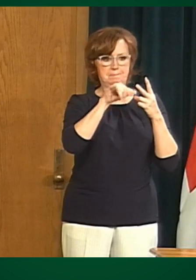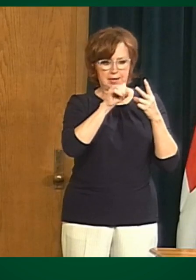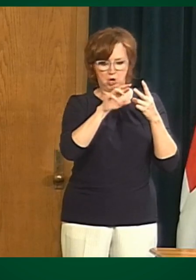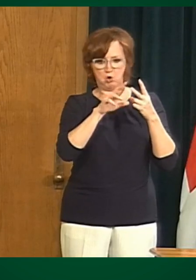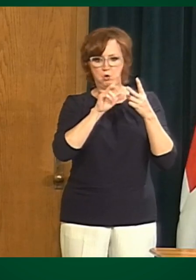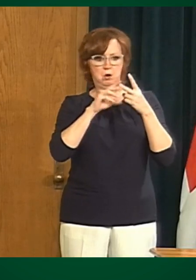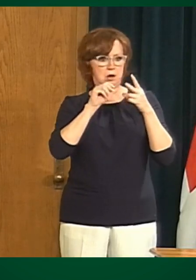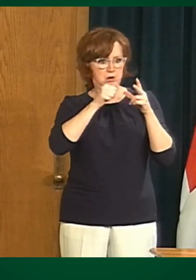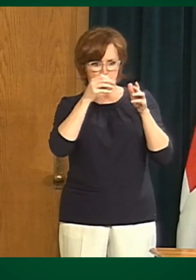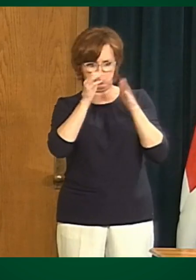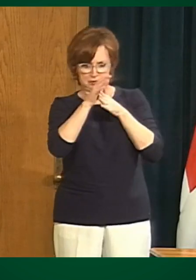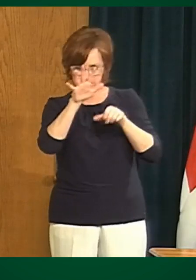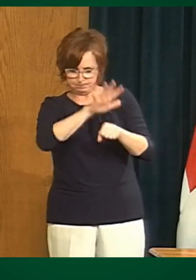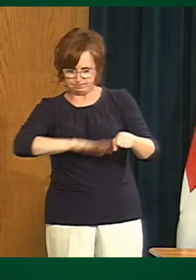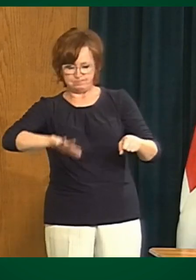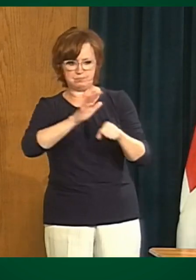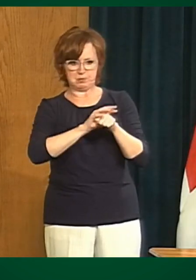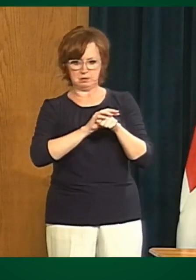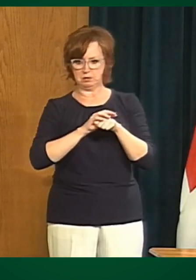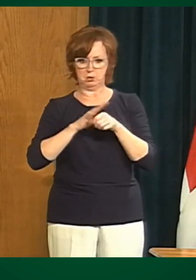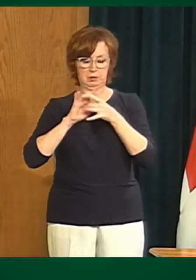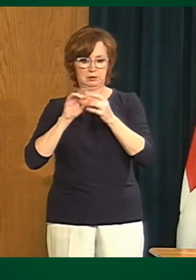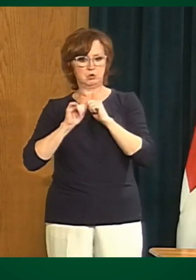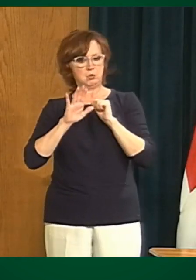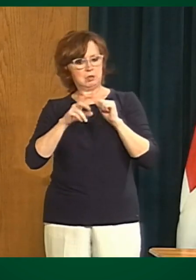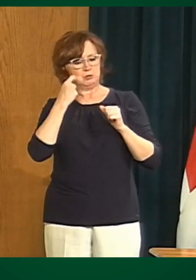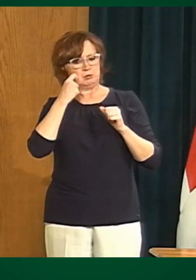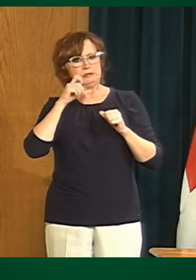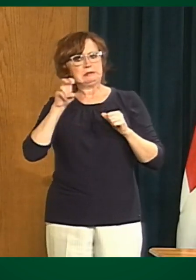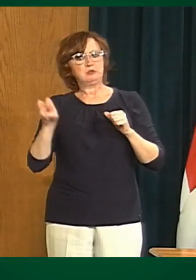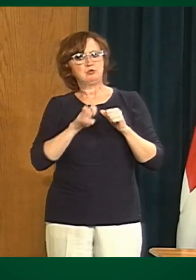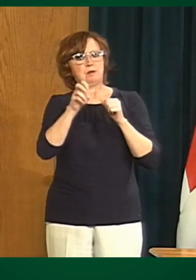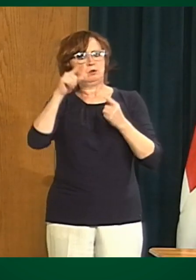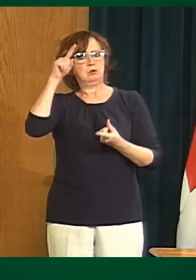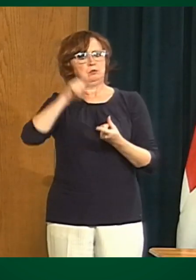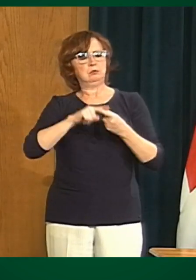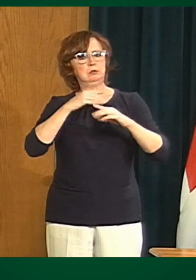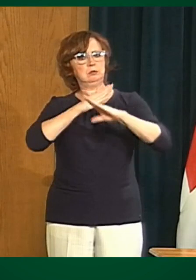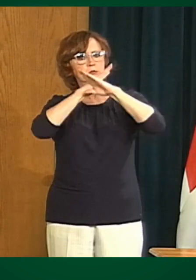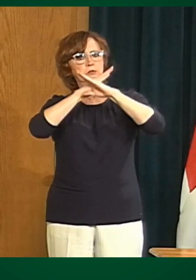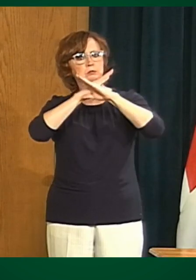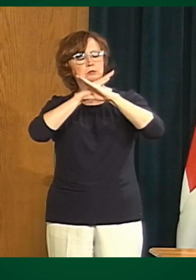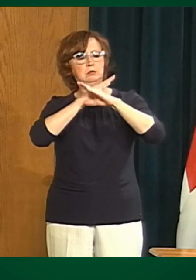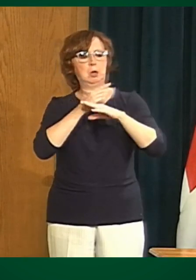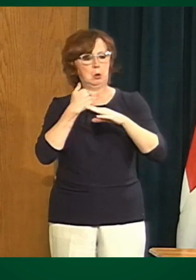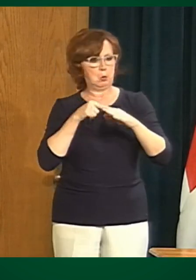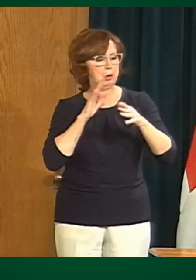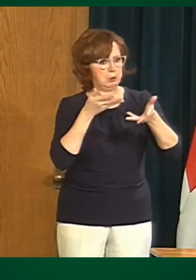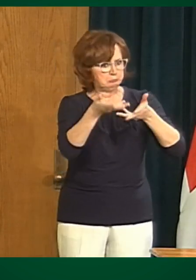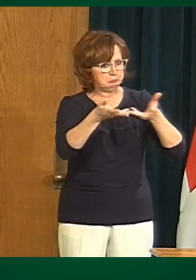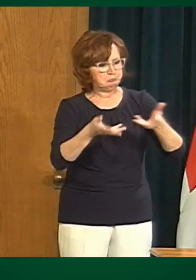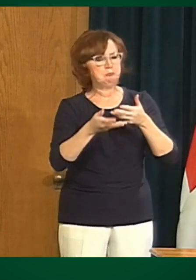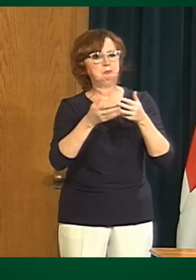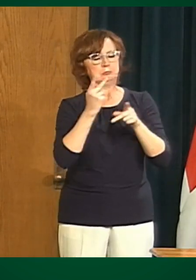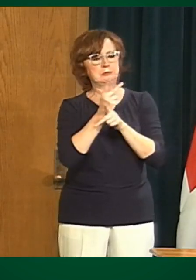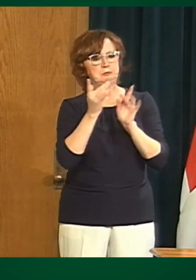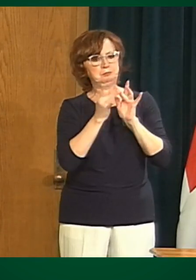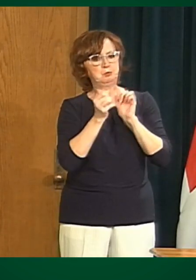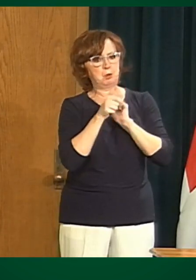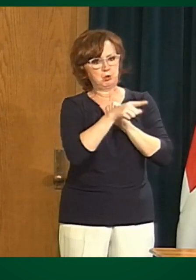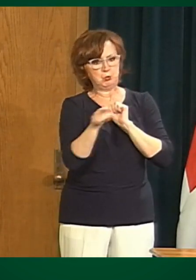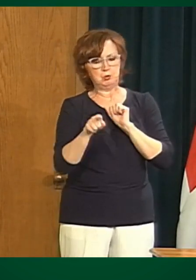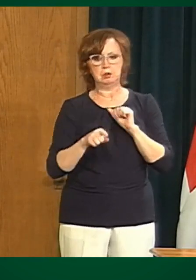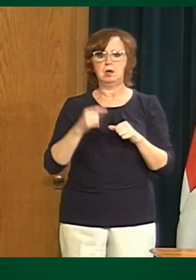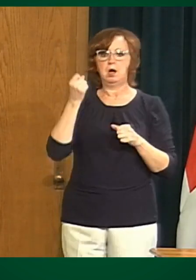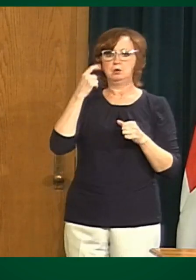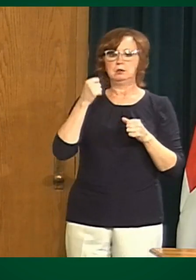restrictions and whether any changes need to be made to those restrictions. As a result of these two outbreaks, Phase 1